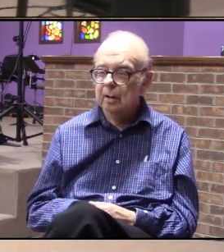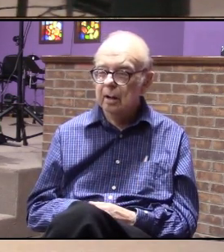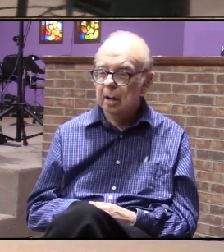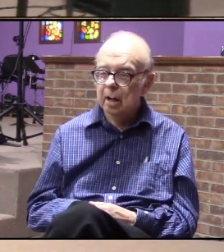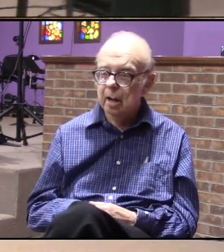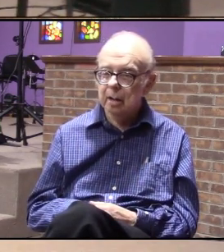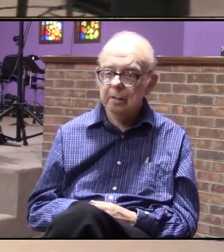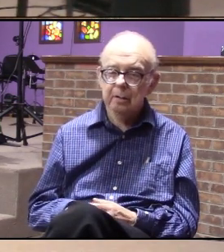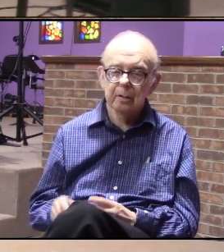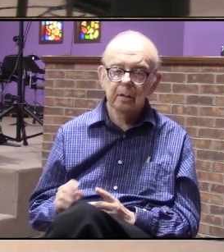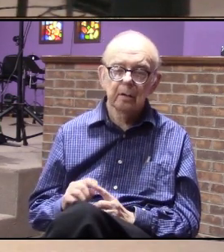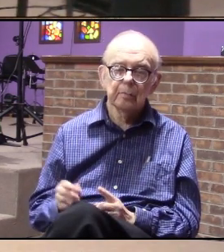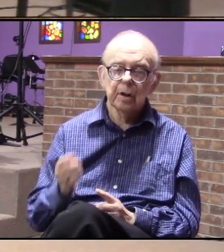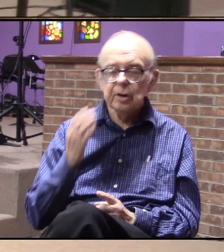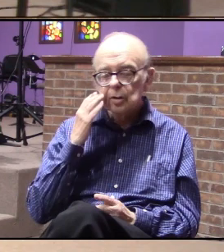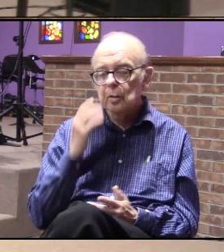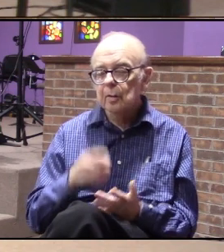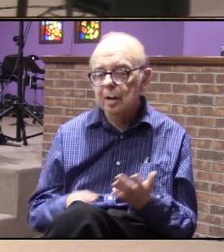But you know what?